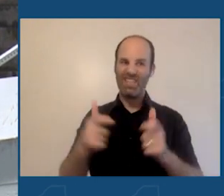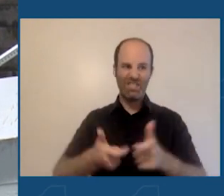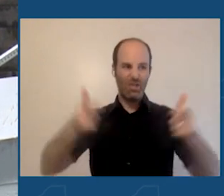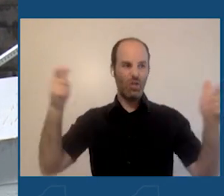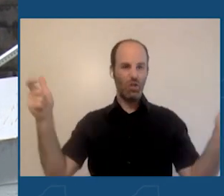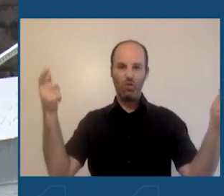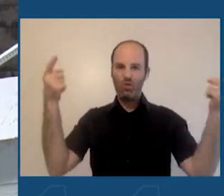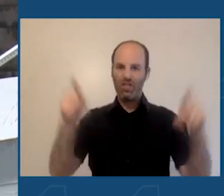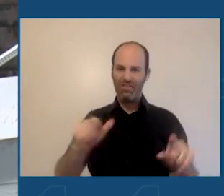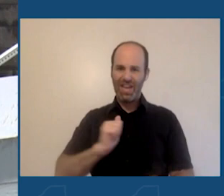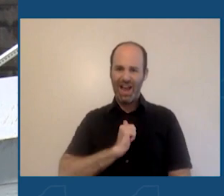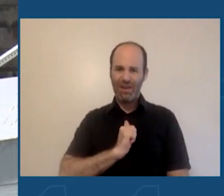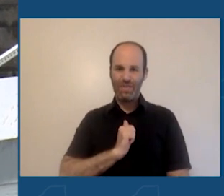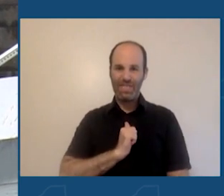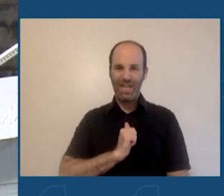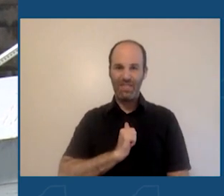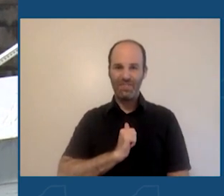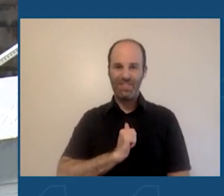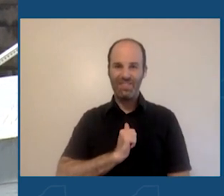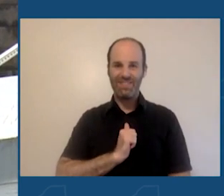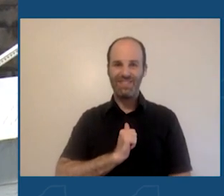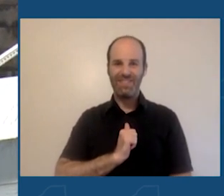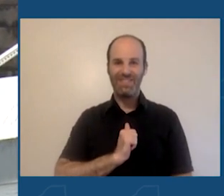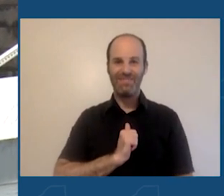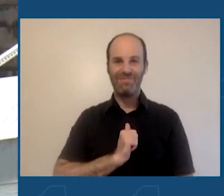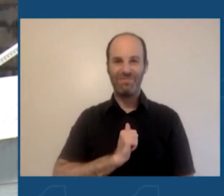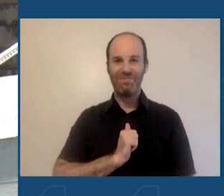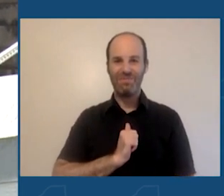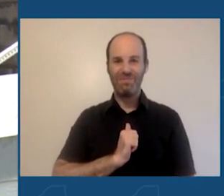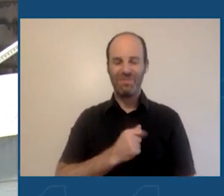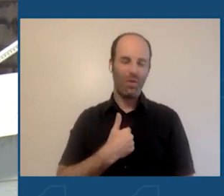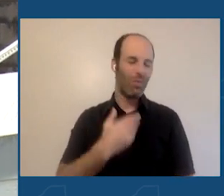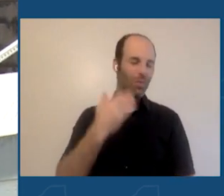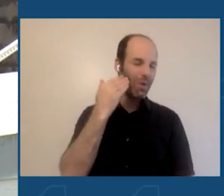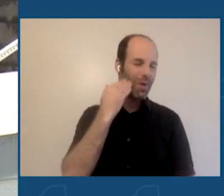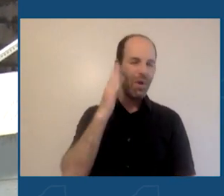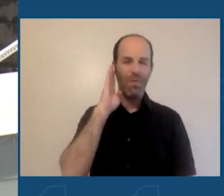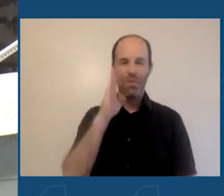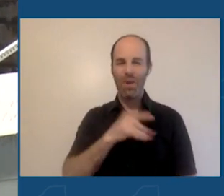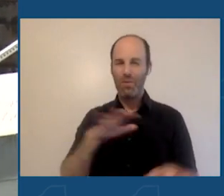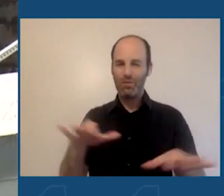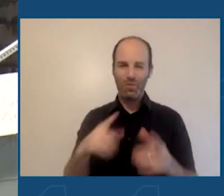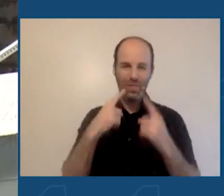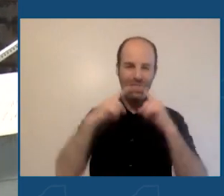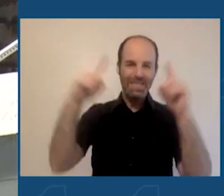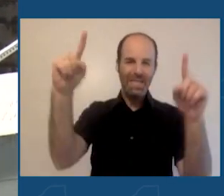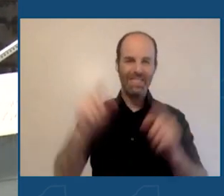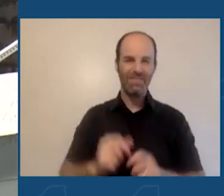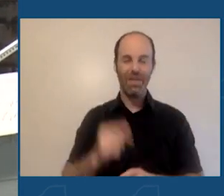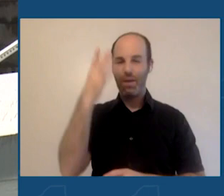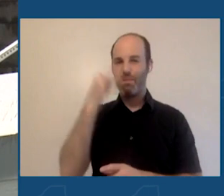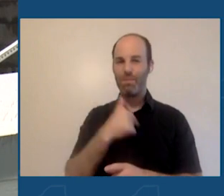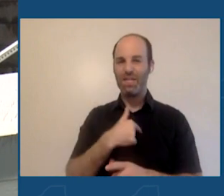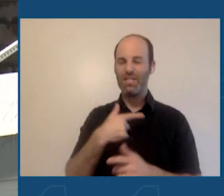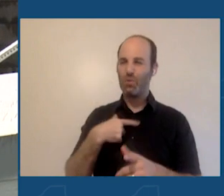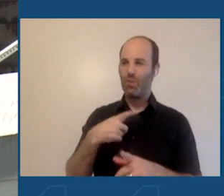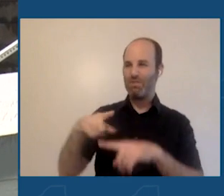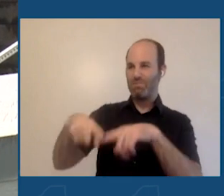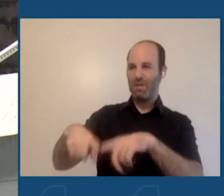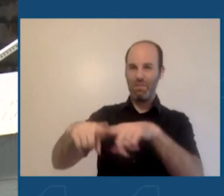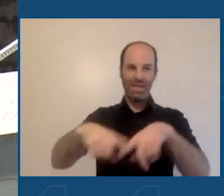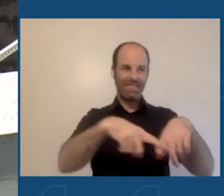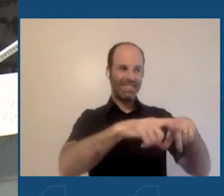ourselves. And we know we're going to be able to do it successfully because we can count on our neighbors and